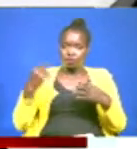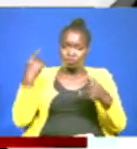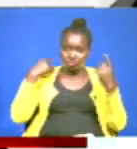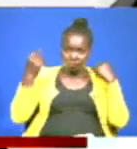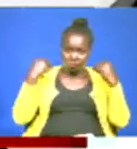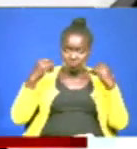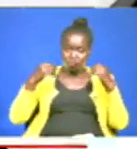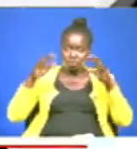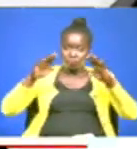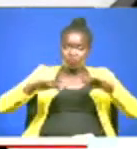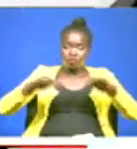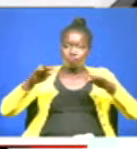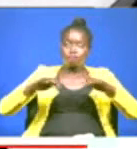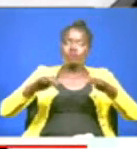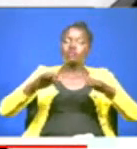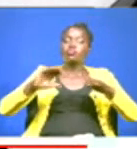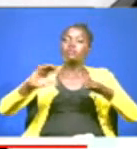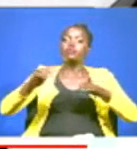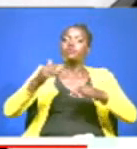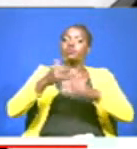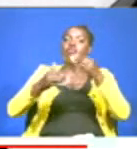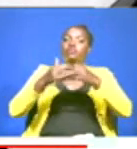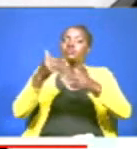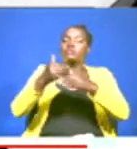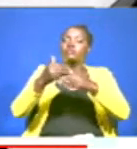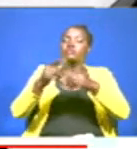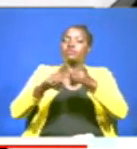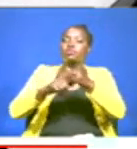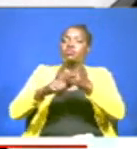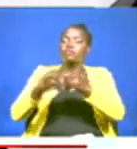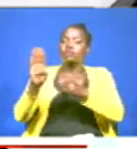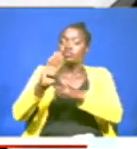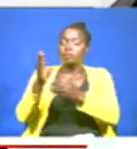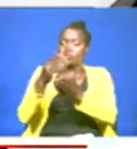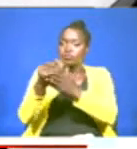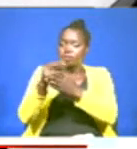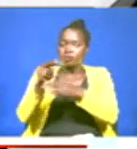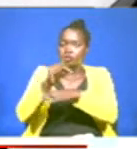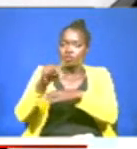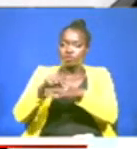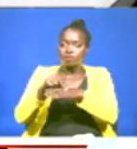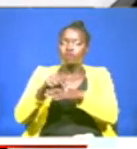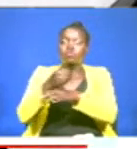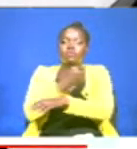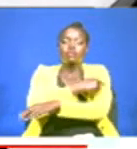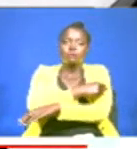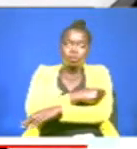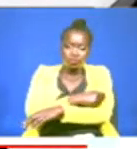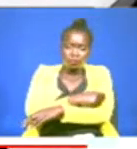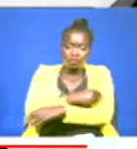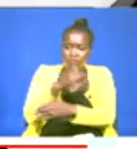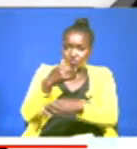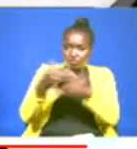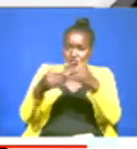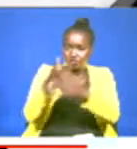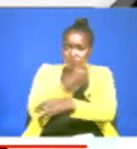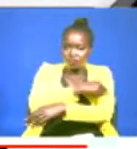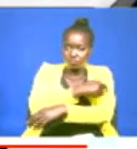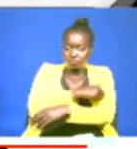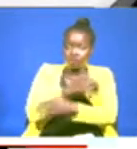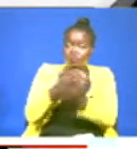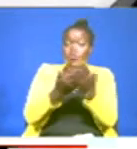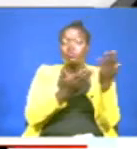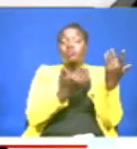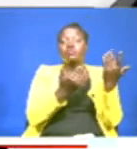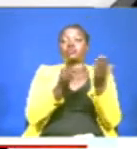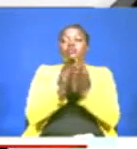Bomet counties over the construction of a 6 billion shilling national referral hospital. The construction of the hospital, which is expected